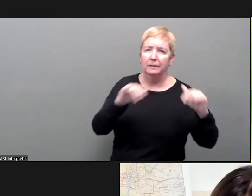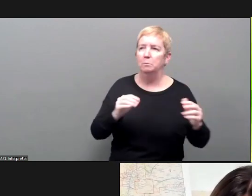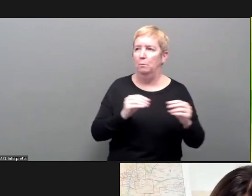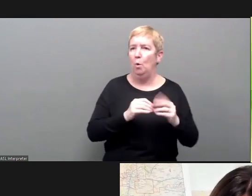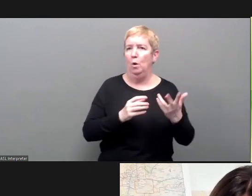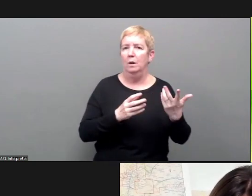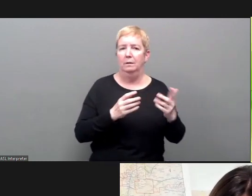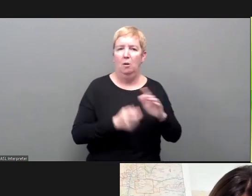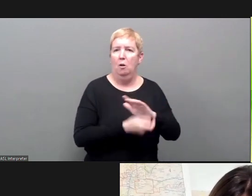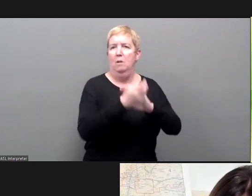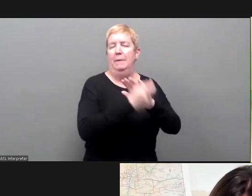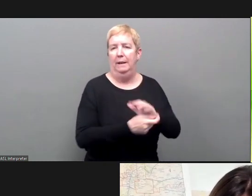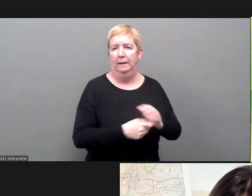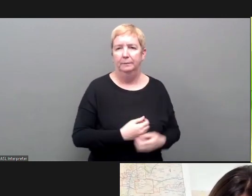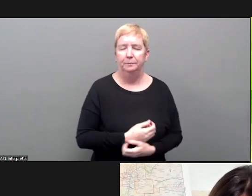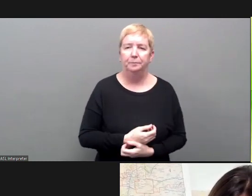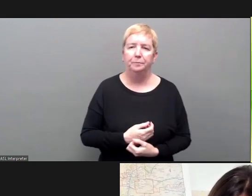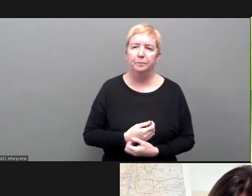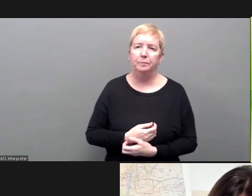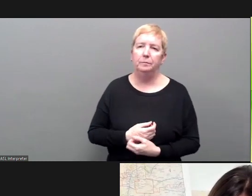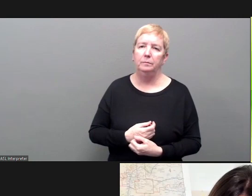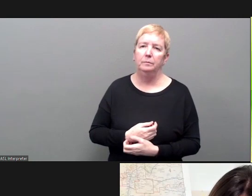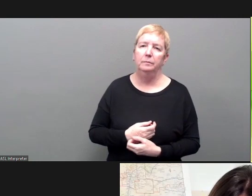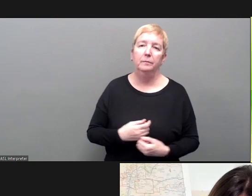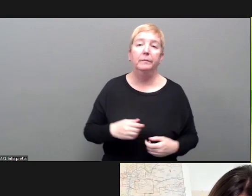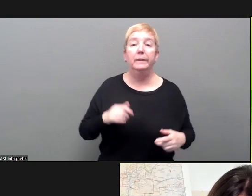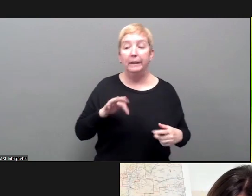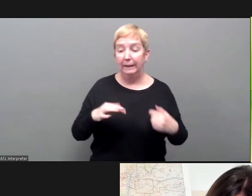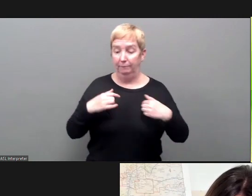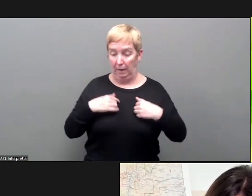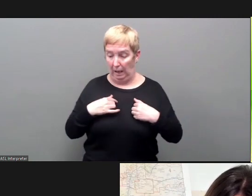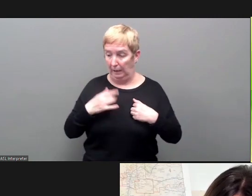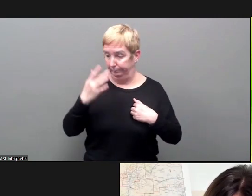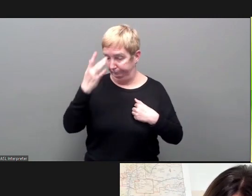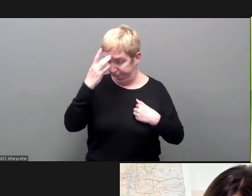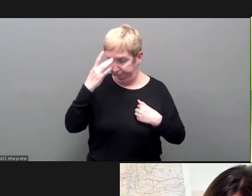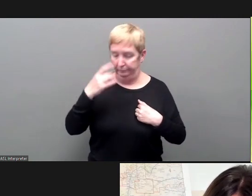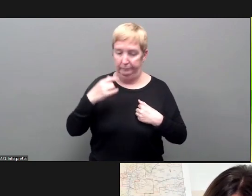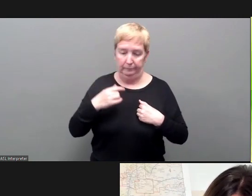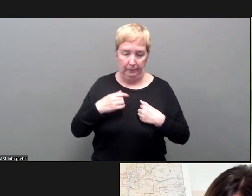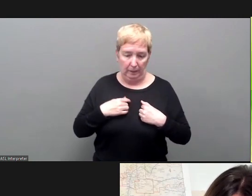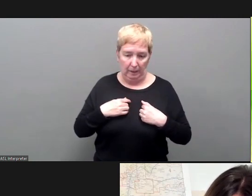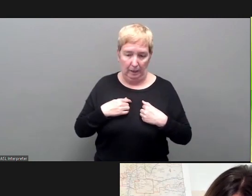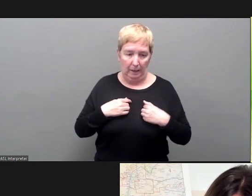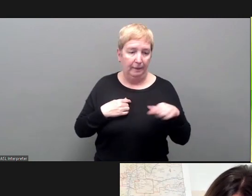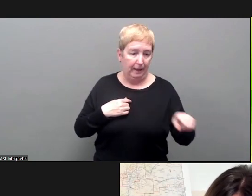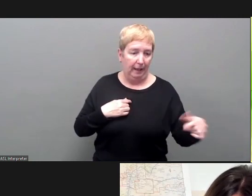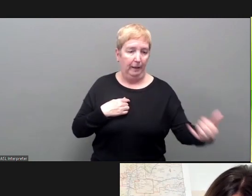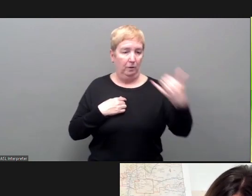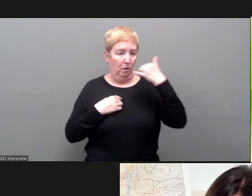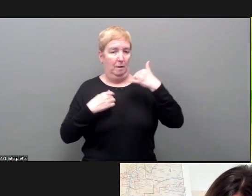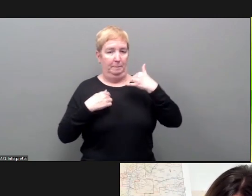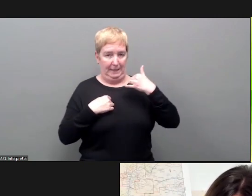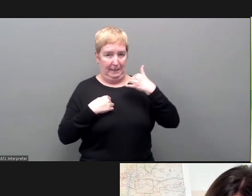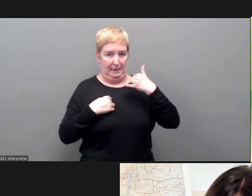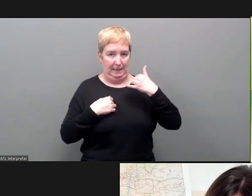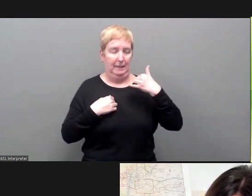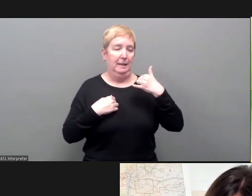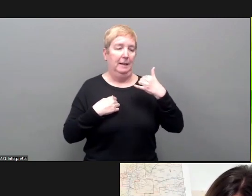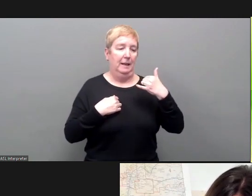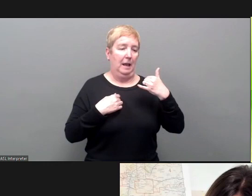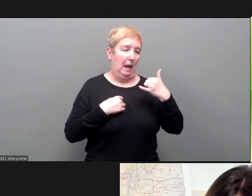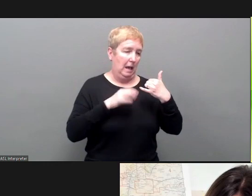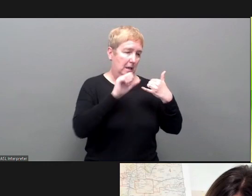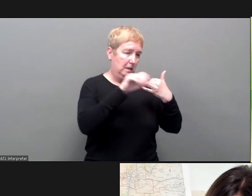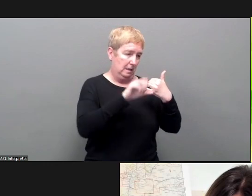contacted, about your case result if you're positive, and there's even automation to contact your contacts as